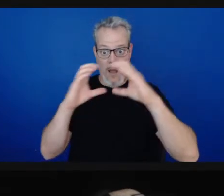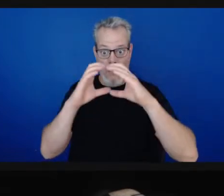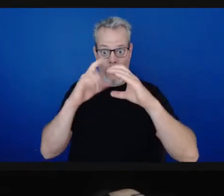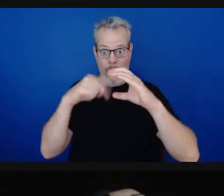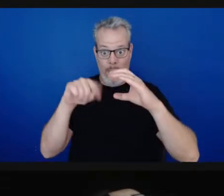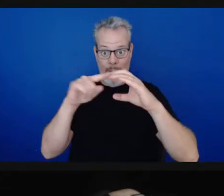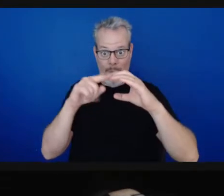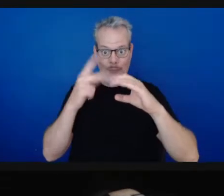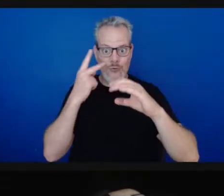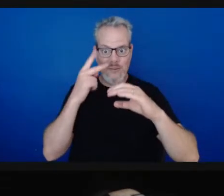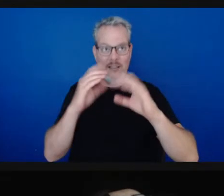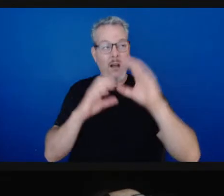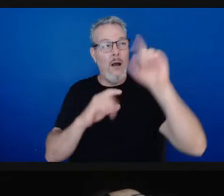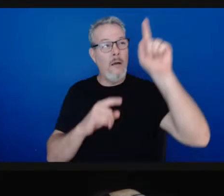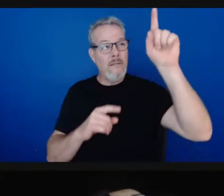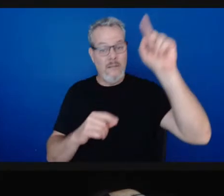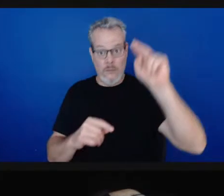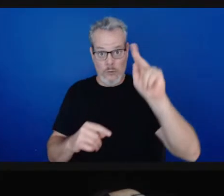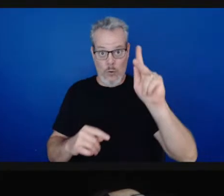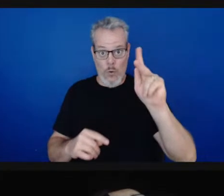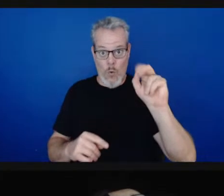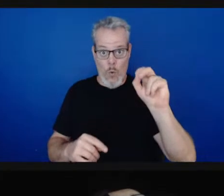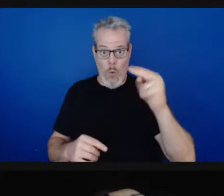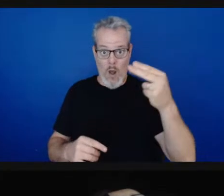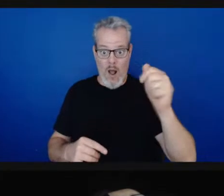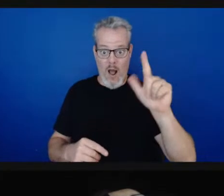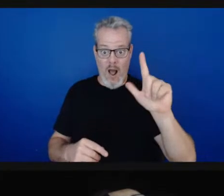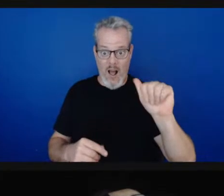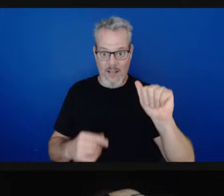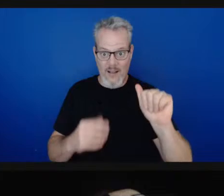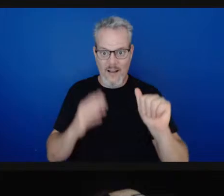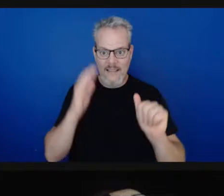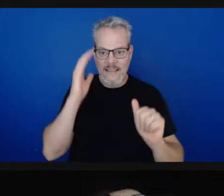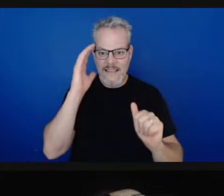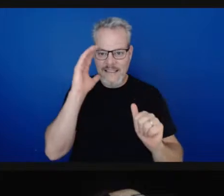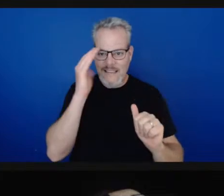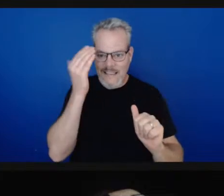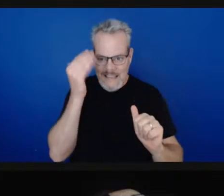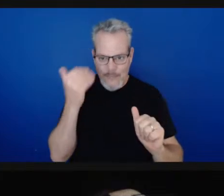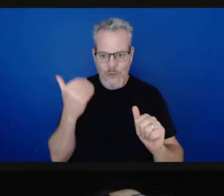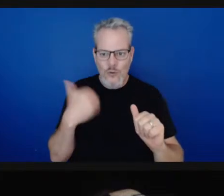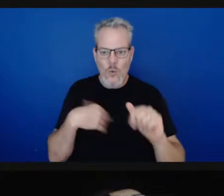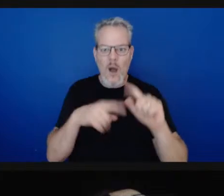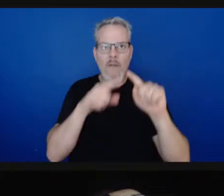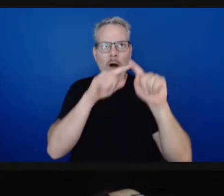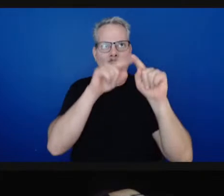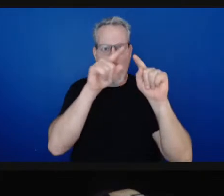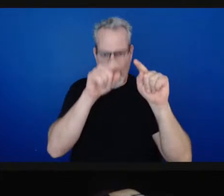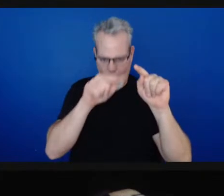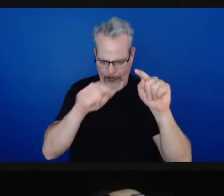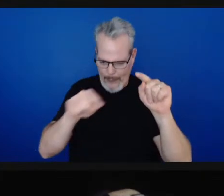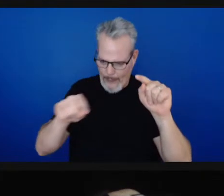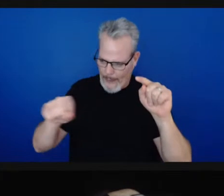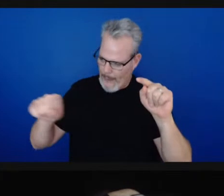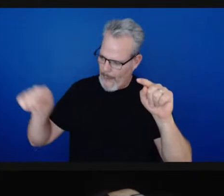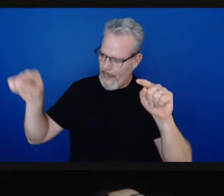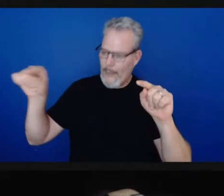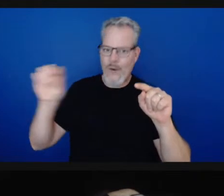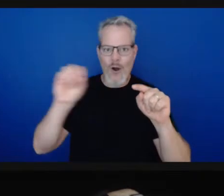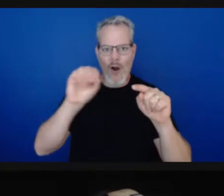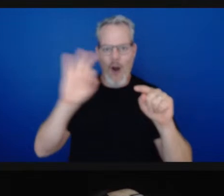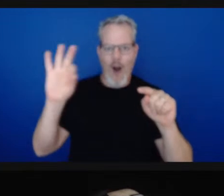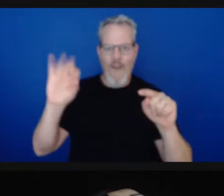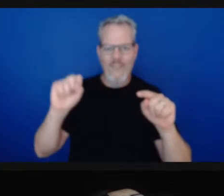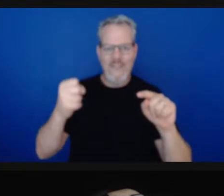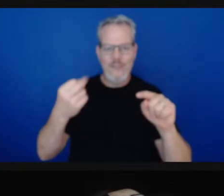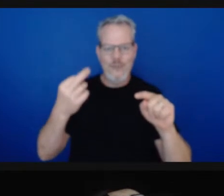There's Kohala. And Kohala, looks like it has a rift going offshore right here as well. You can see through the gravity,